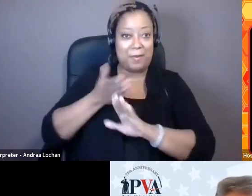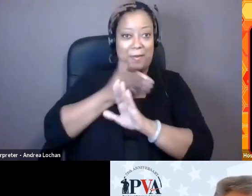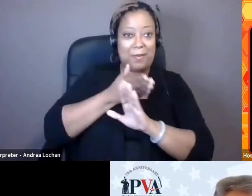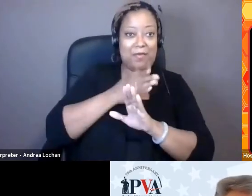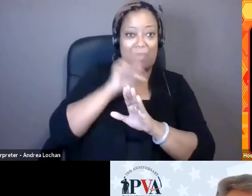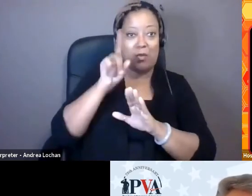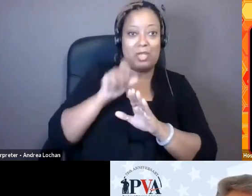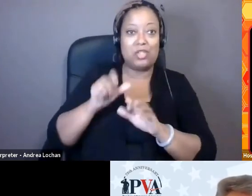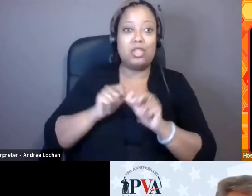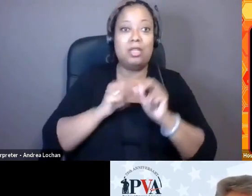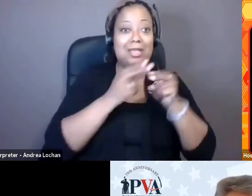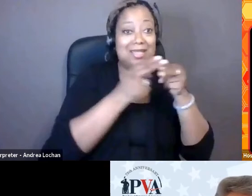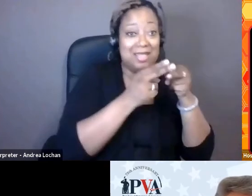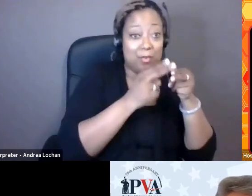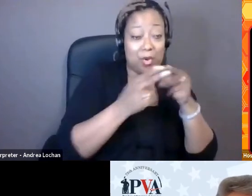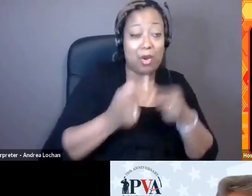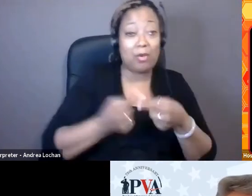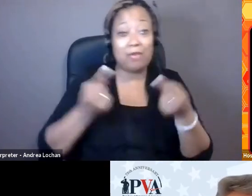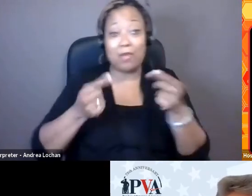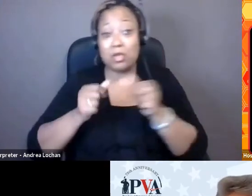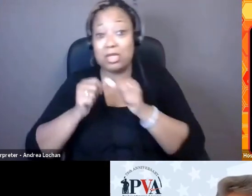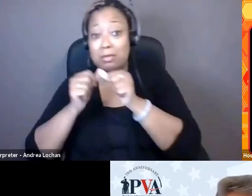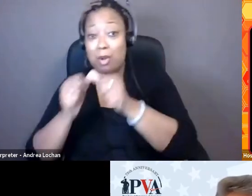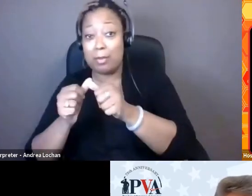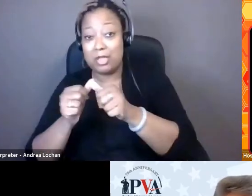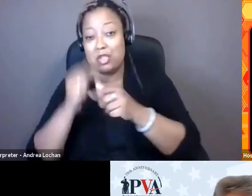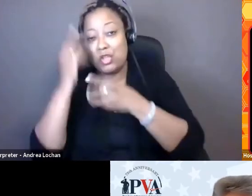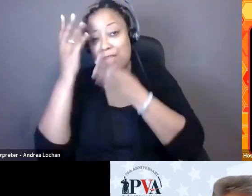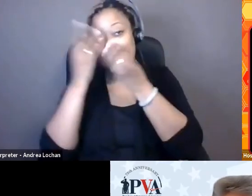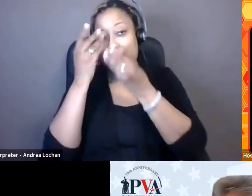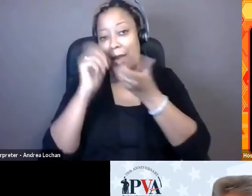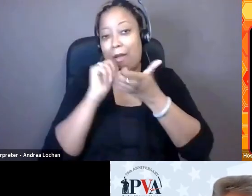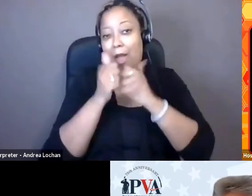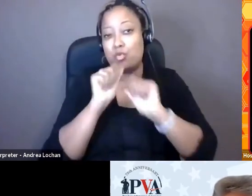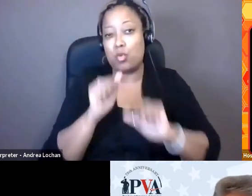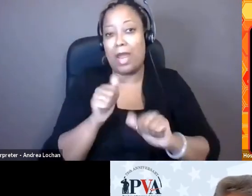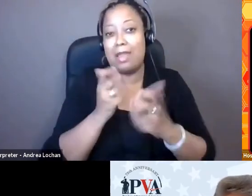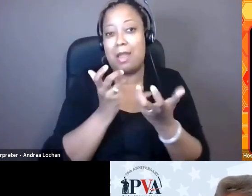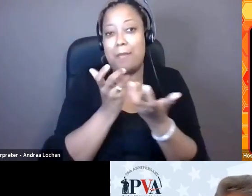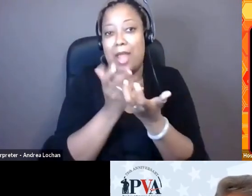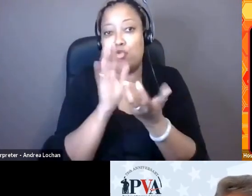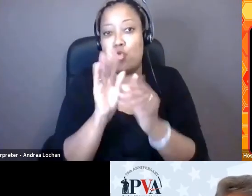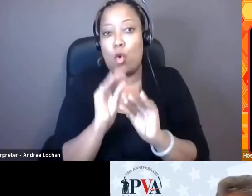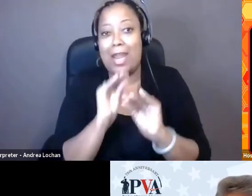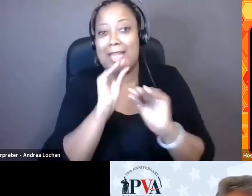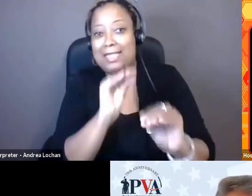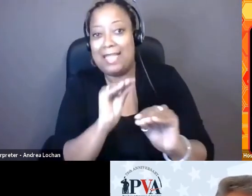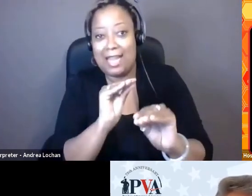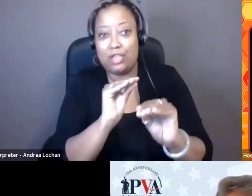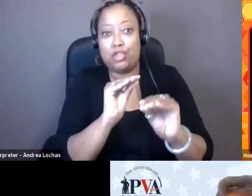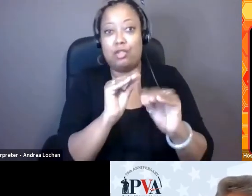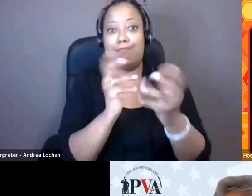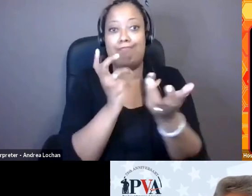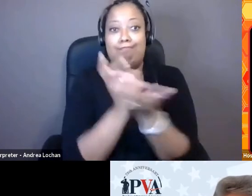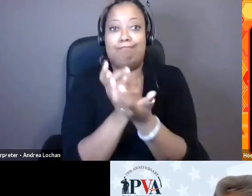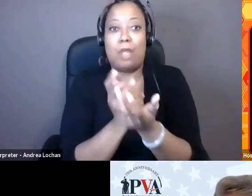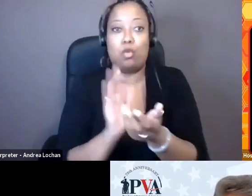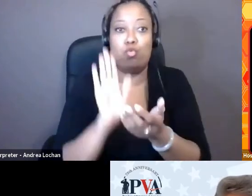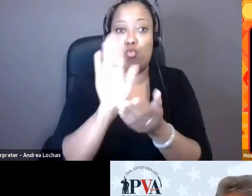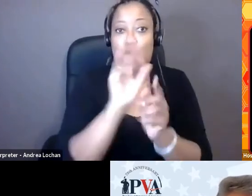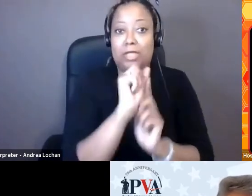versus permanent, is should probably think about matching your installation to your situation. If